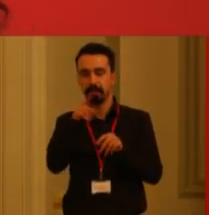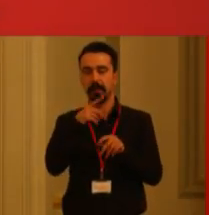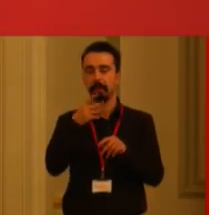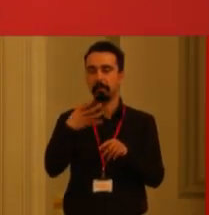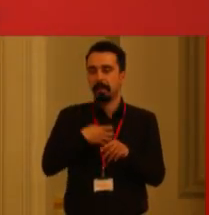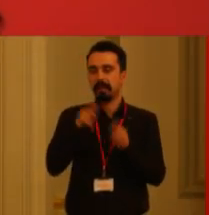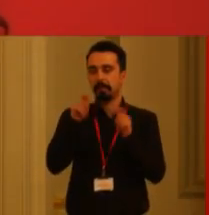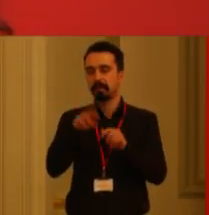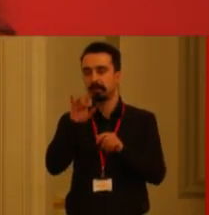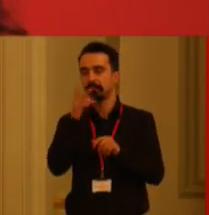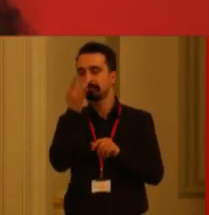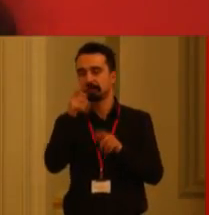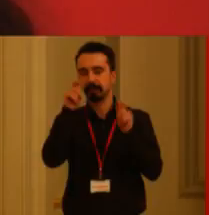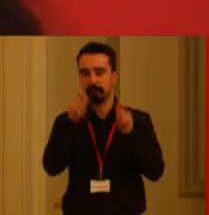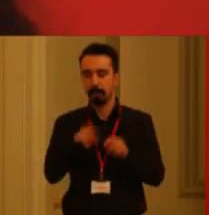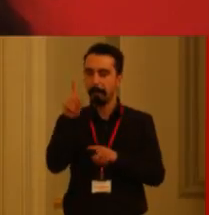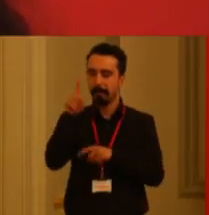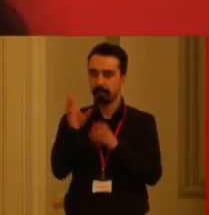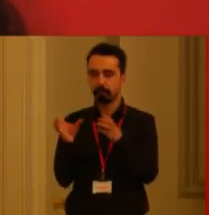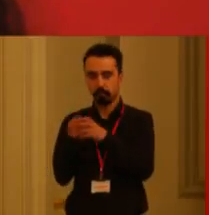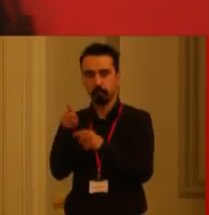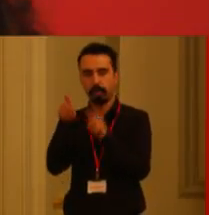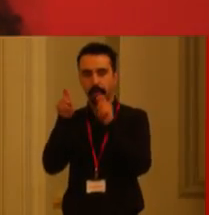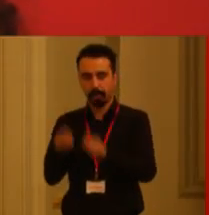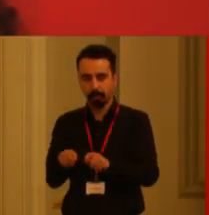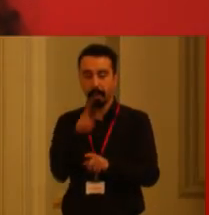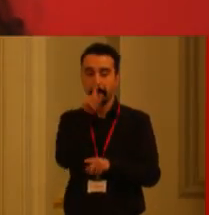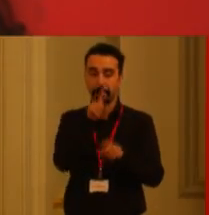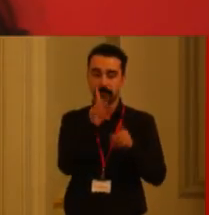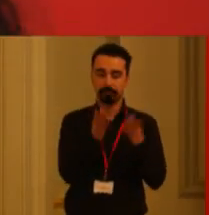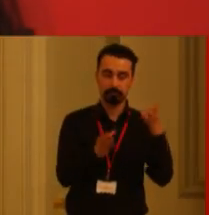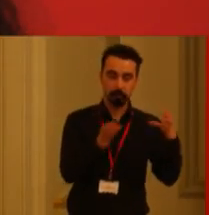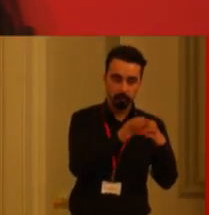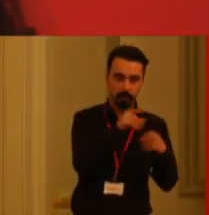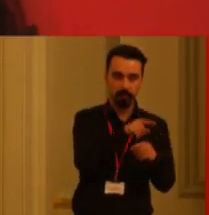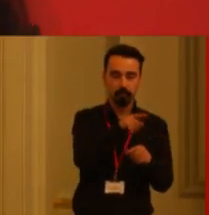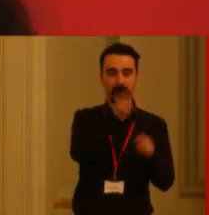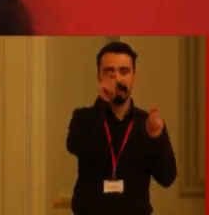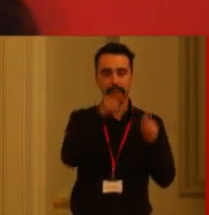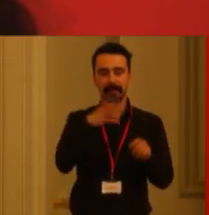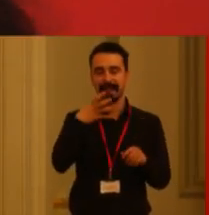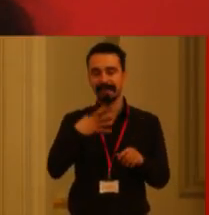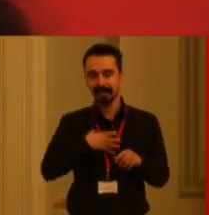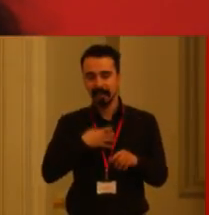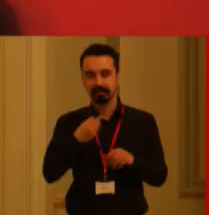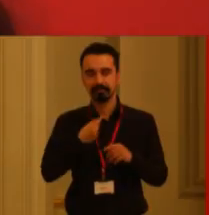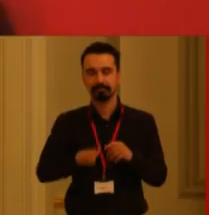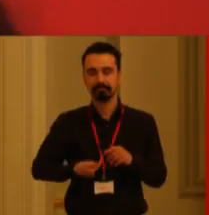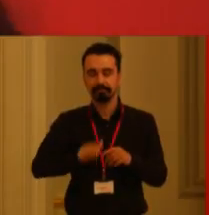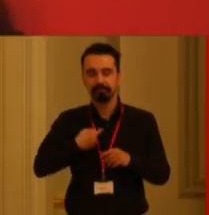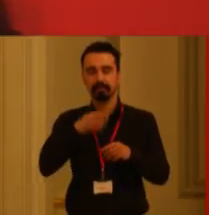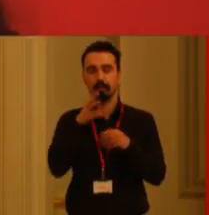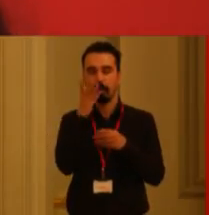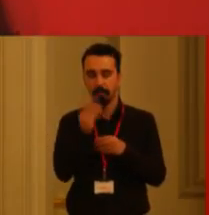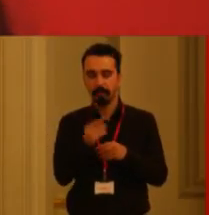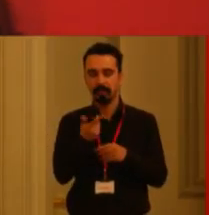compulsory compliance, and although they don't believe in these values, they pretend as if they do. Some are able to do